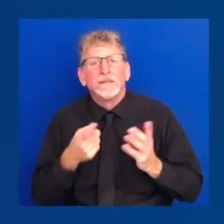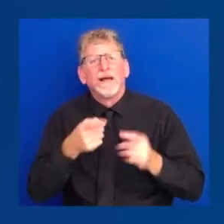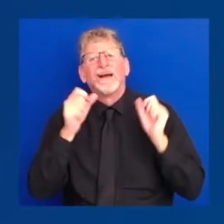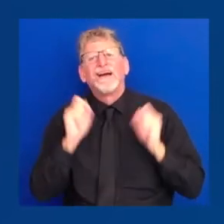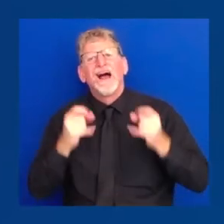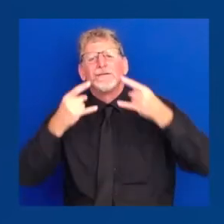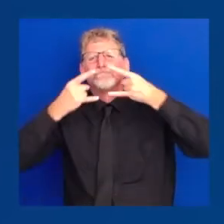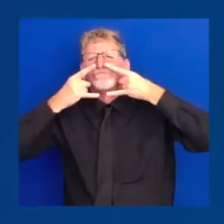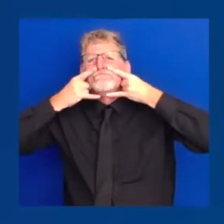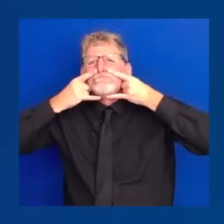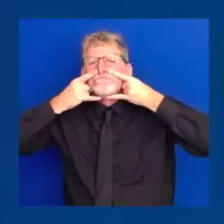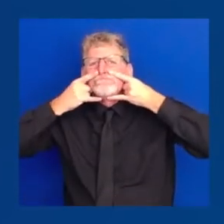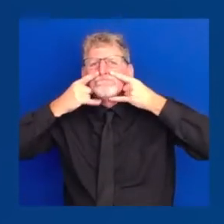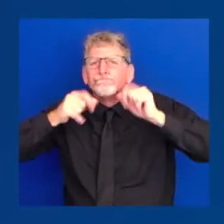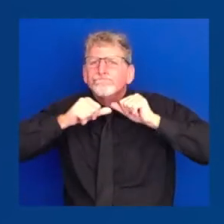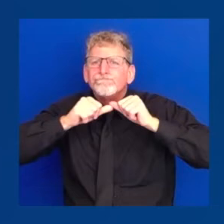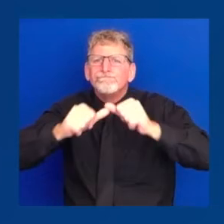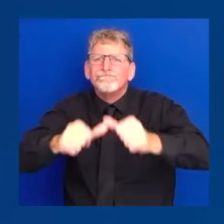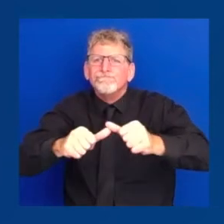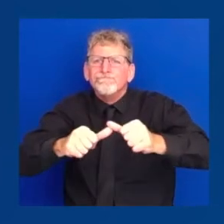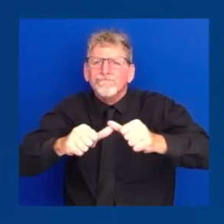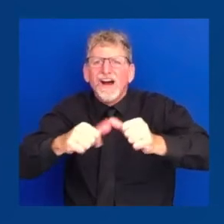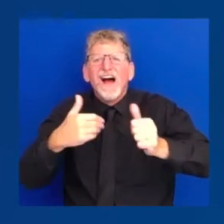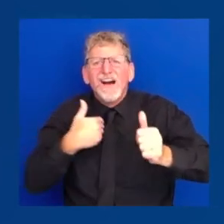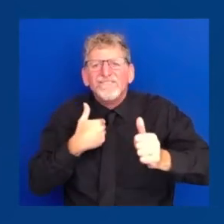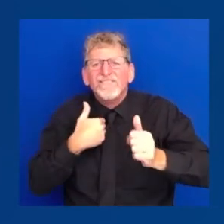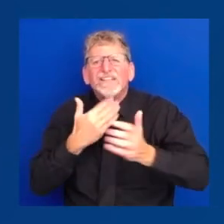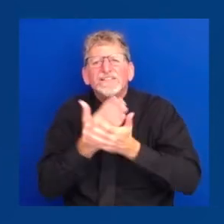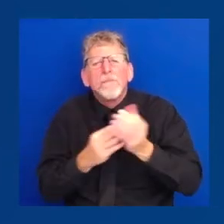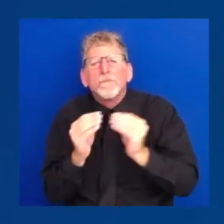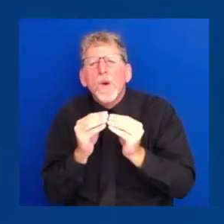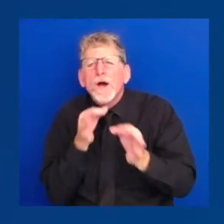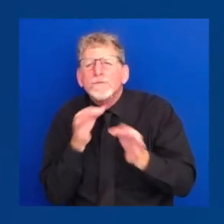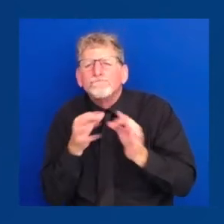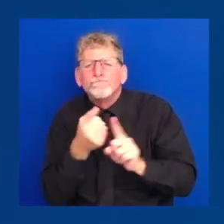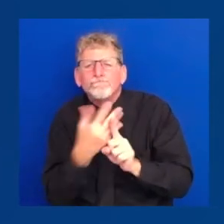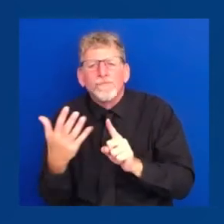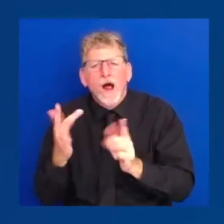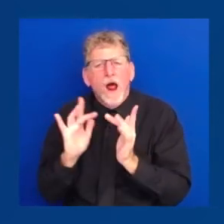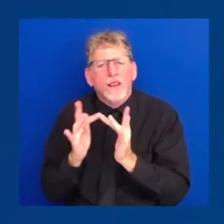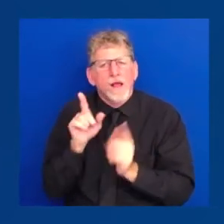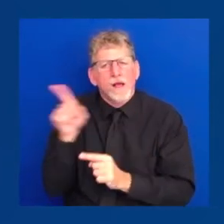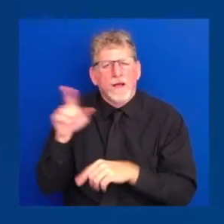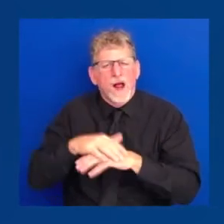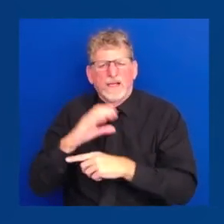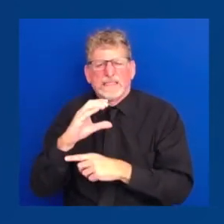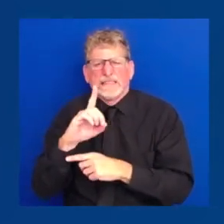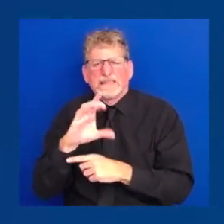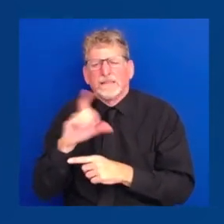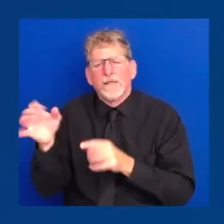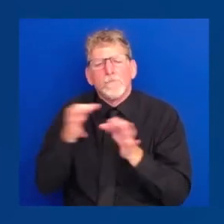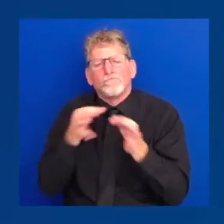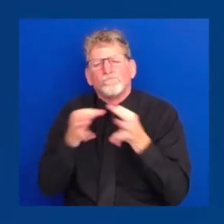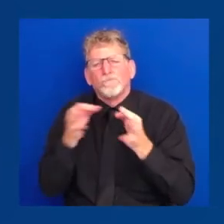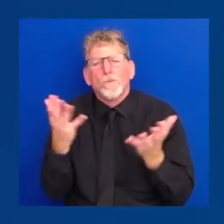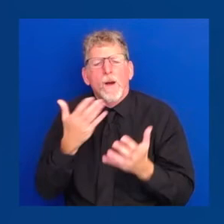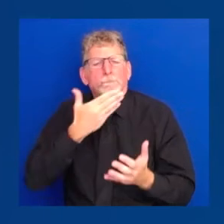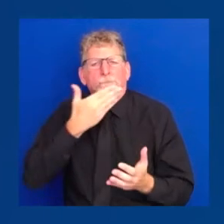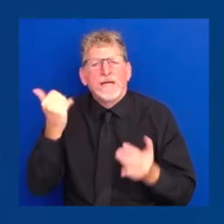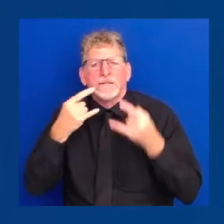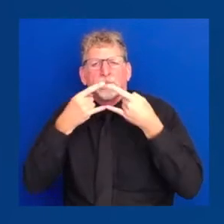website, and we have guidance for this, that you certainly want a 2-layered mask, something that fits snugly over your nose and